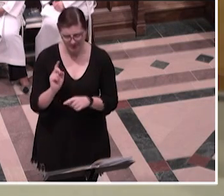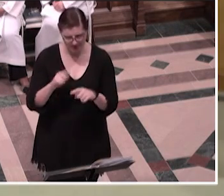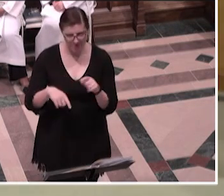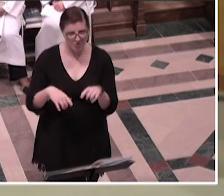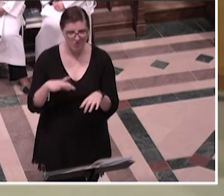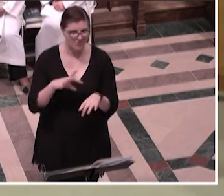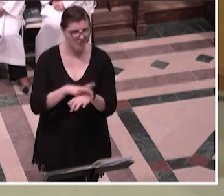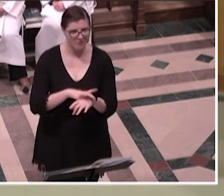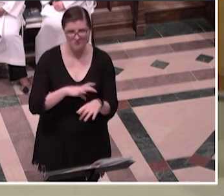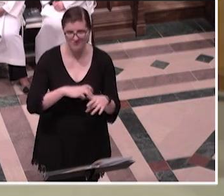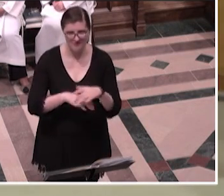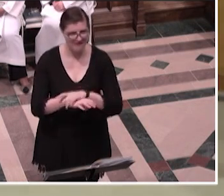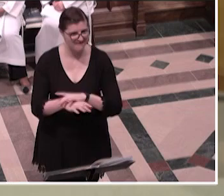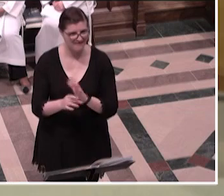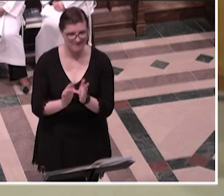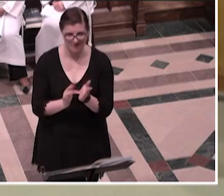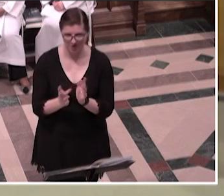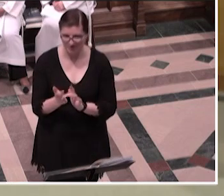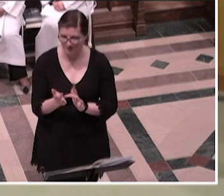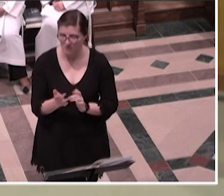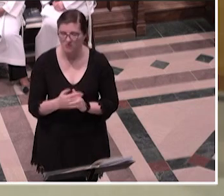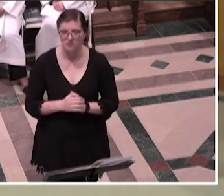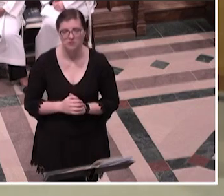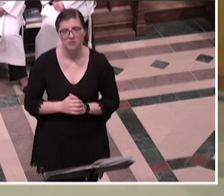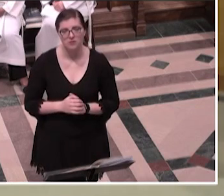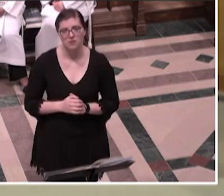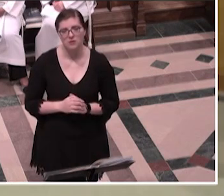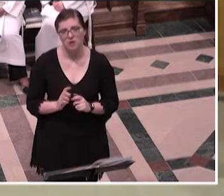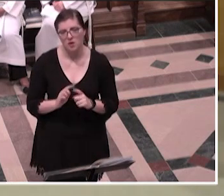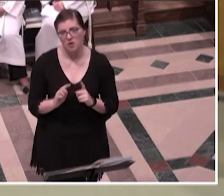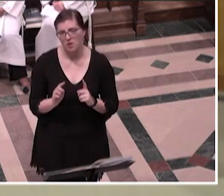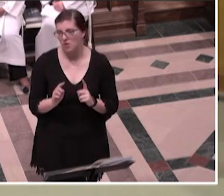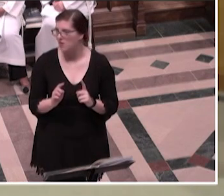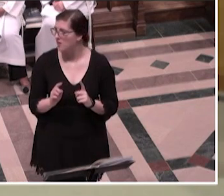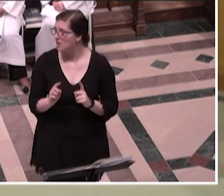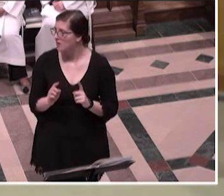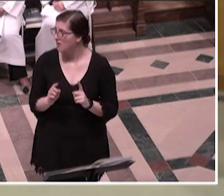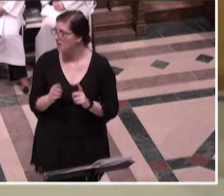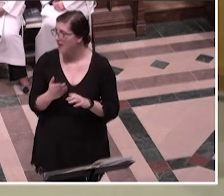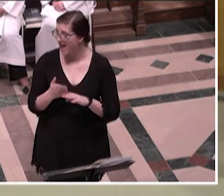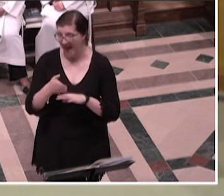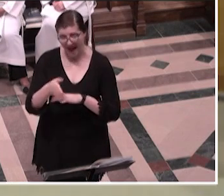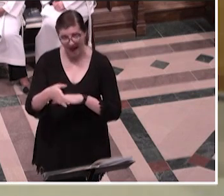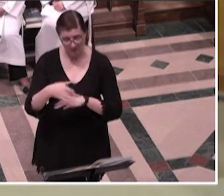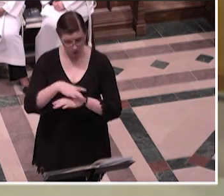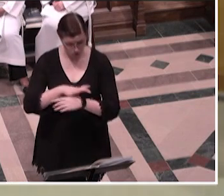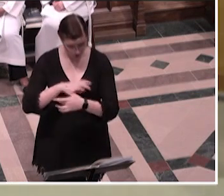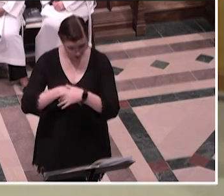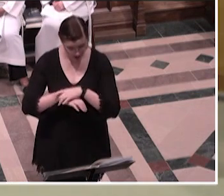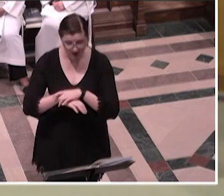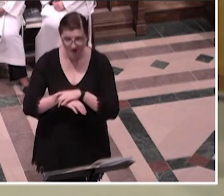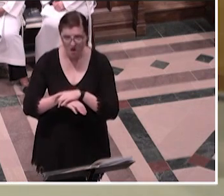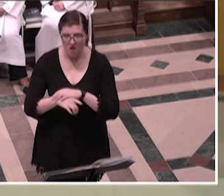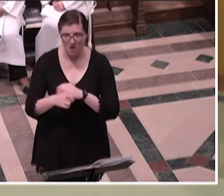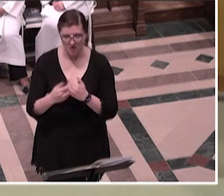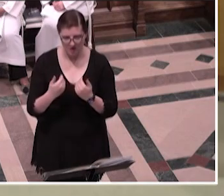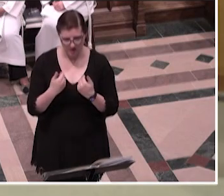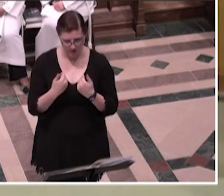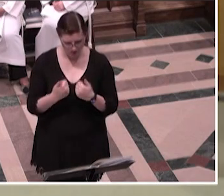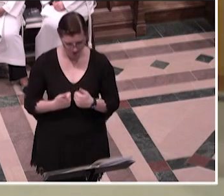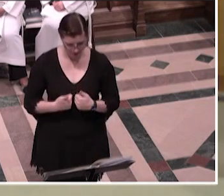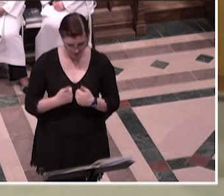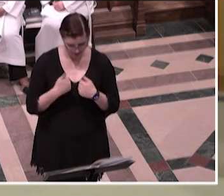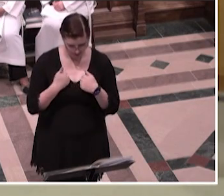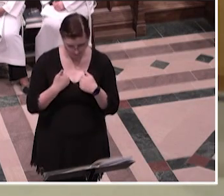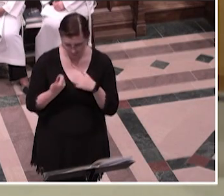Jesus, but once accused and arrested, he held the power of life and death over